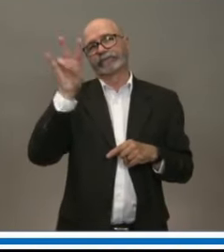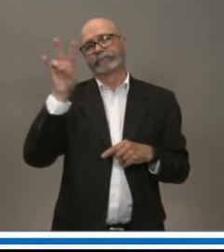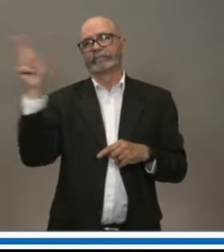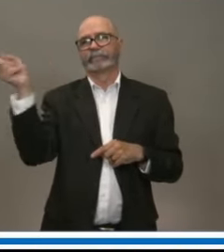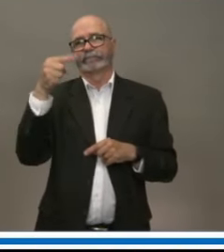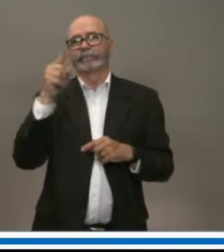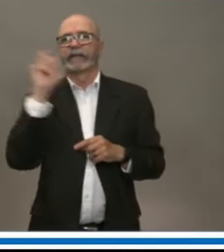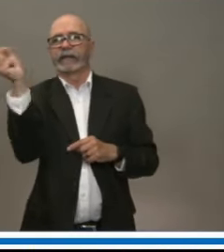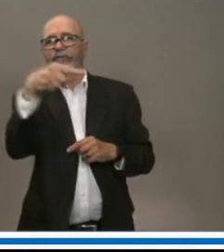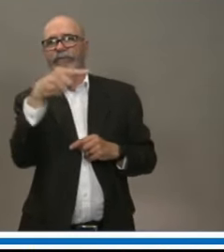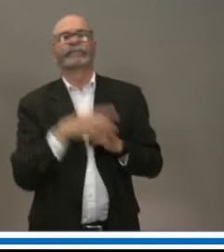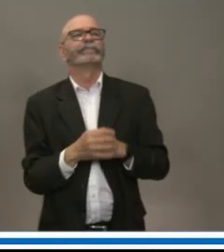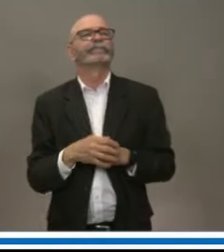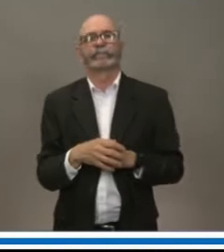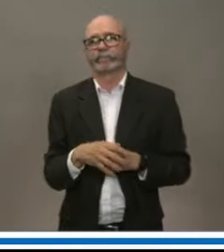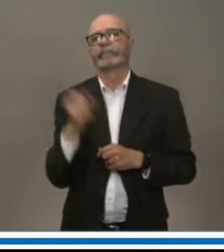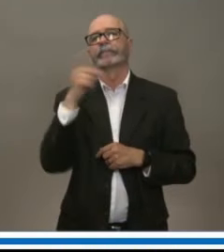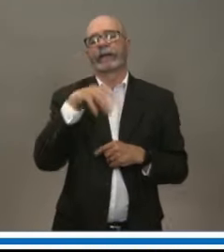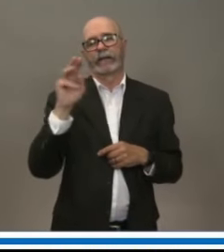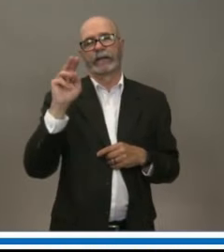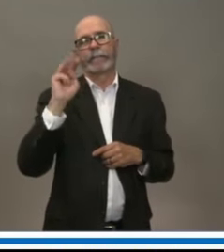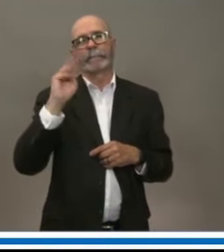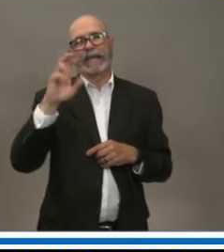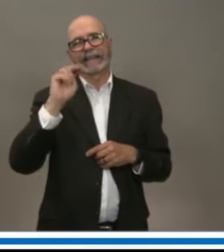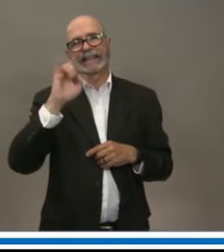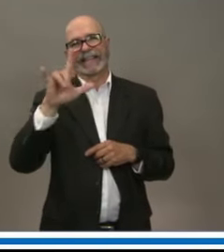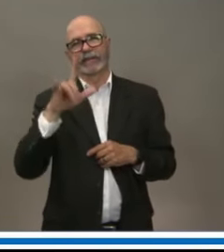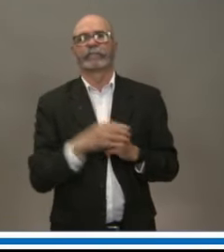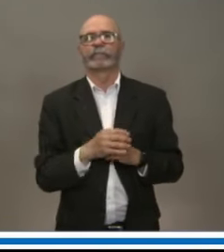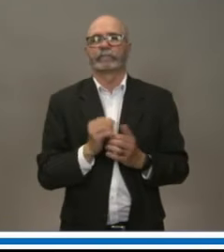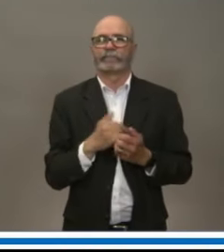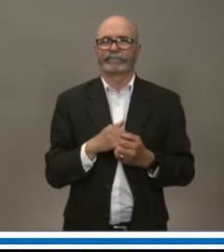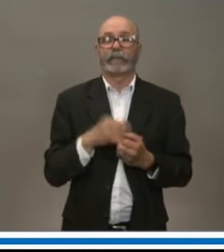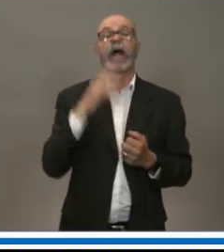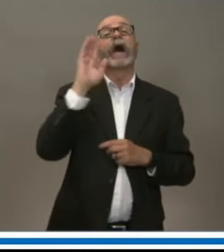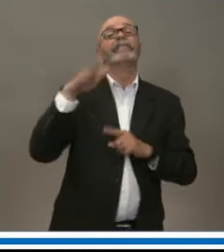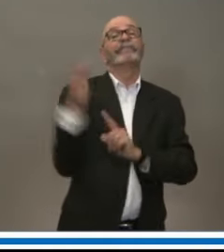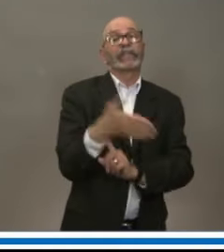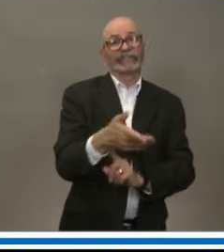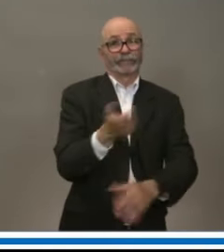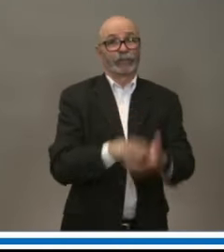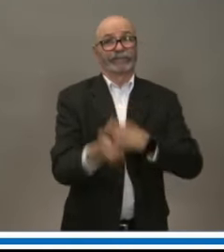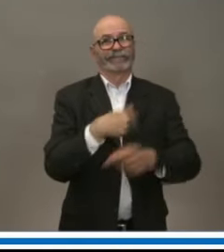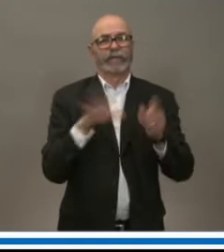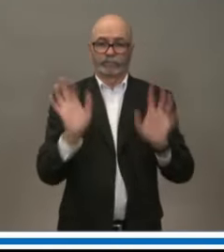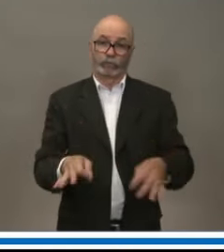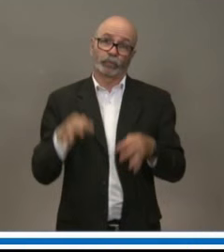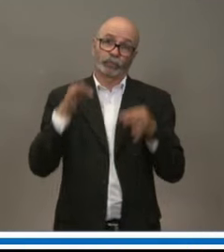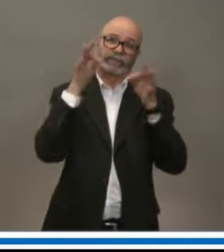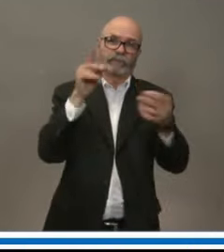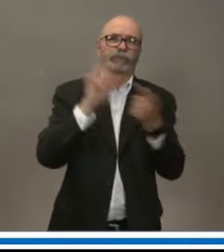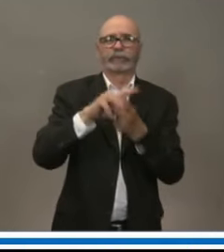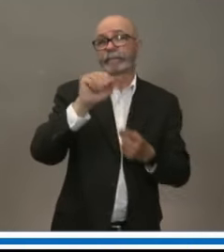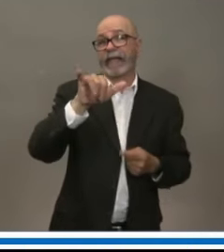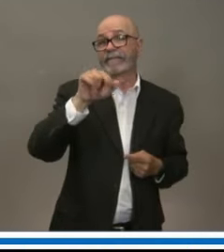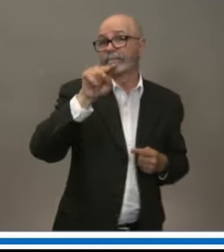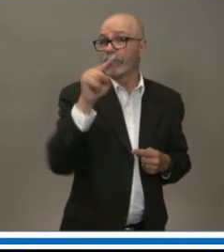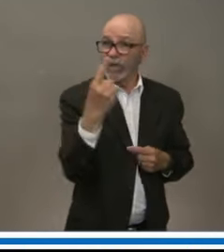province announced weeks ago that the sport fishing season would be delayed until May 1st. I'm just wondering, is that still the case, or is the